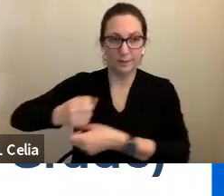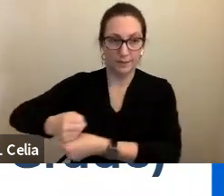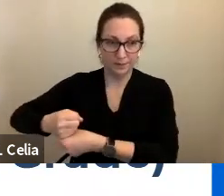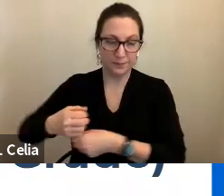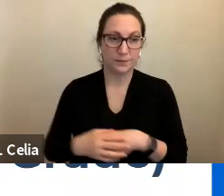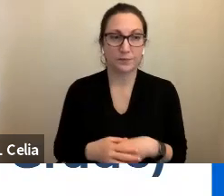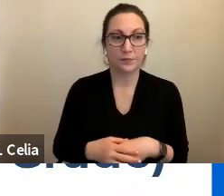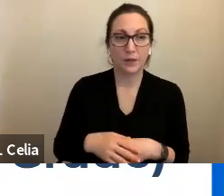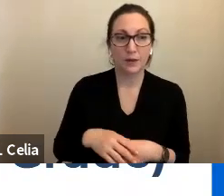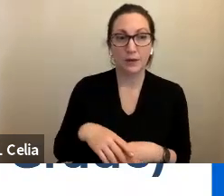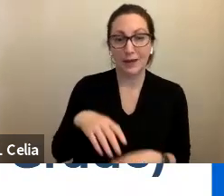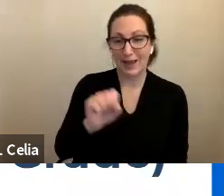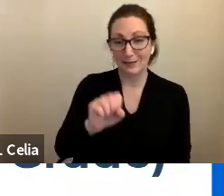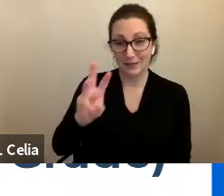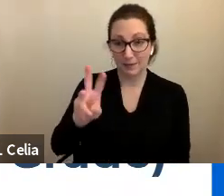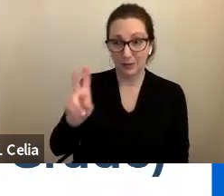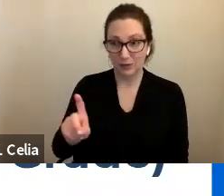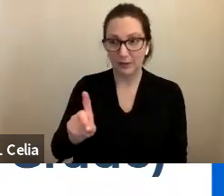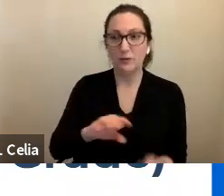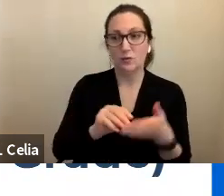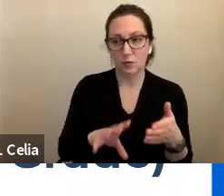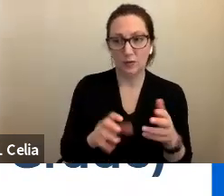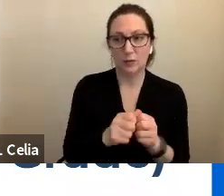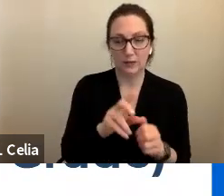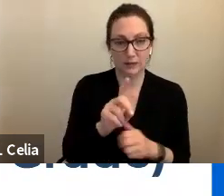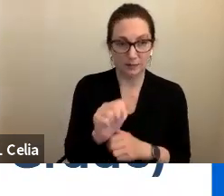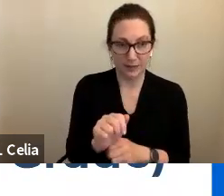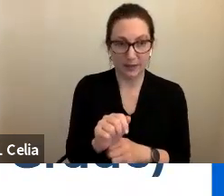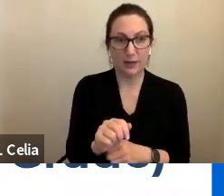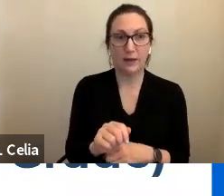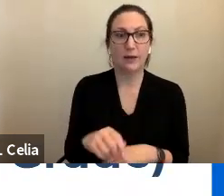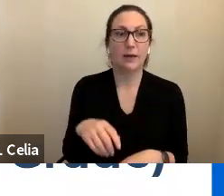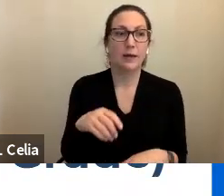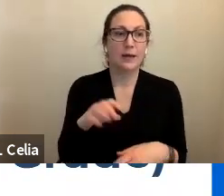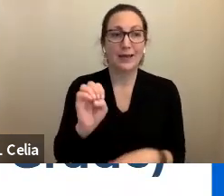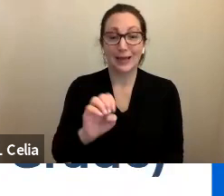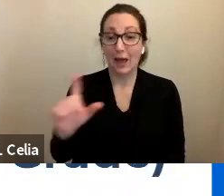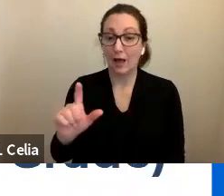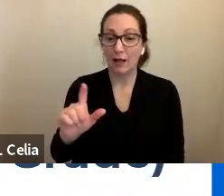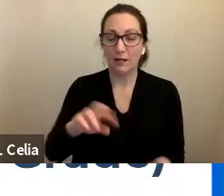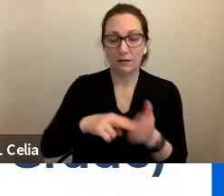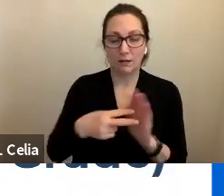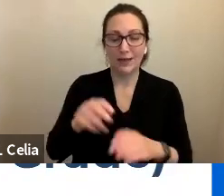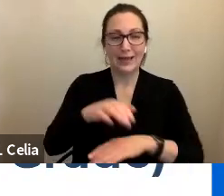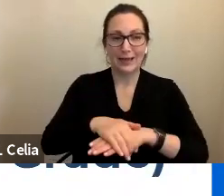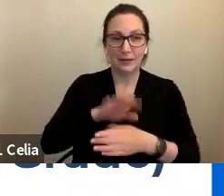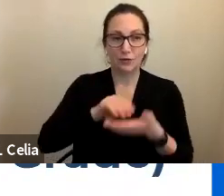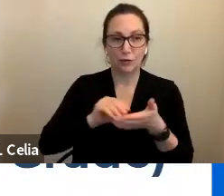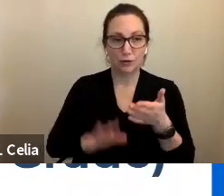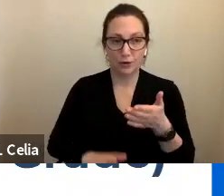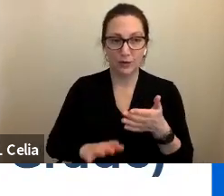Students with disabilities, English learners, economically disadvantaged students, and the homeless